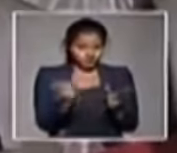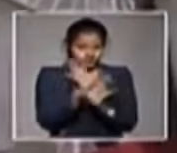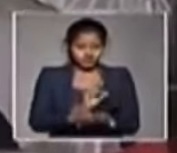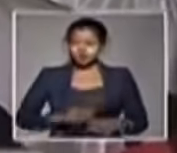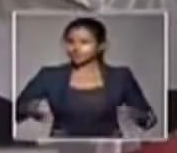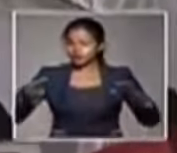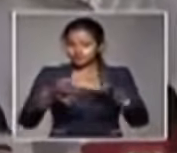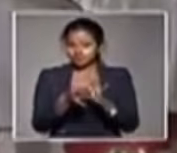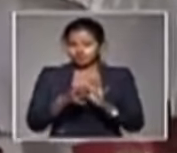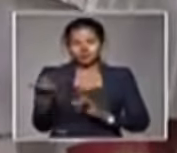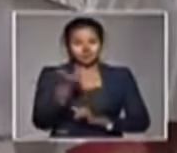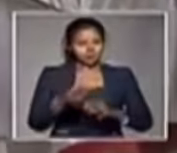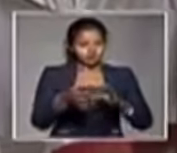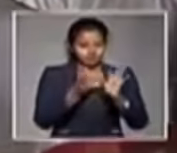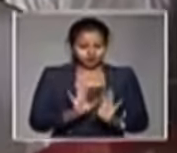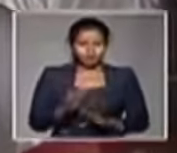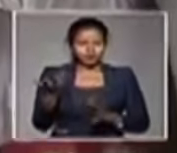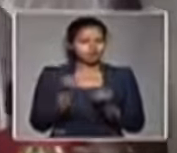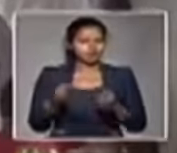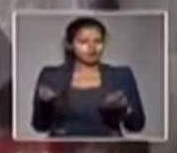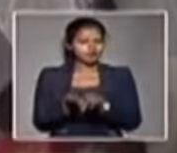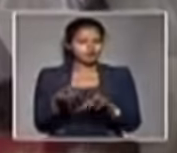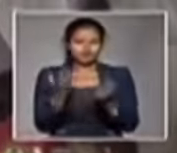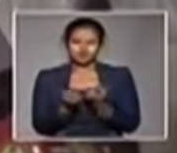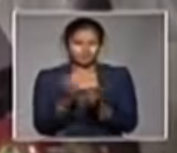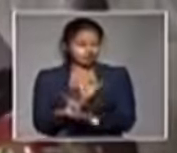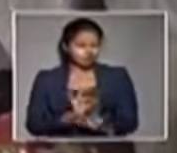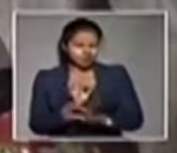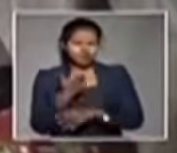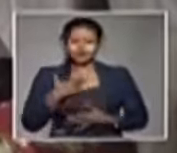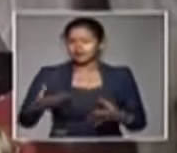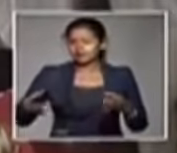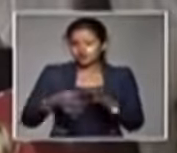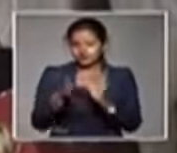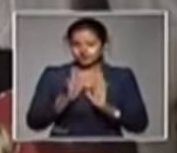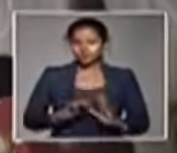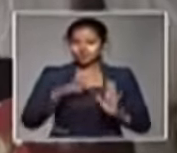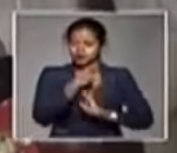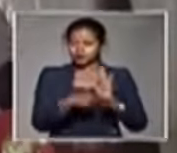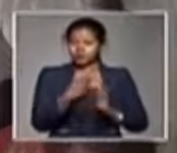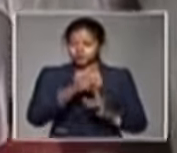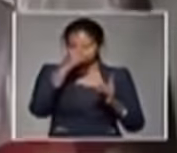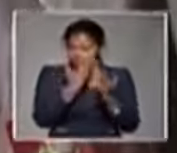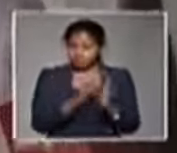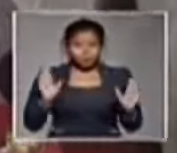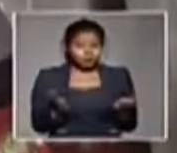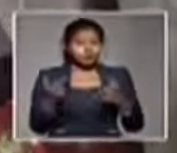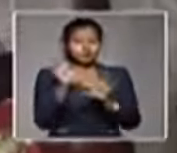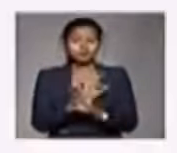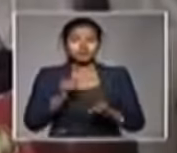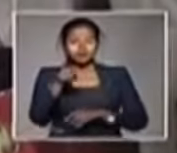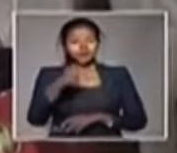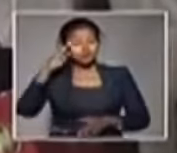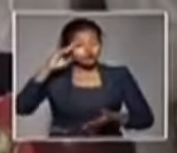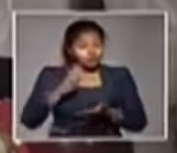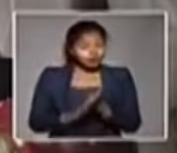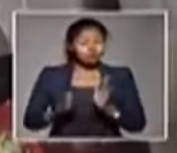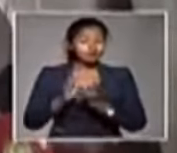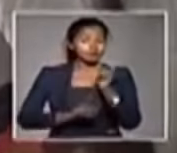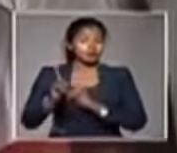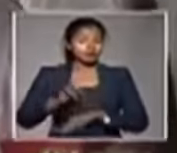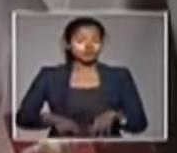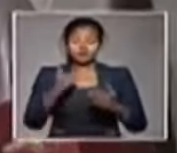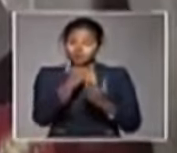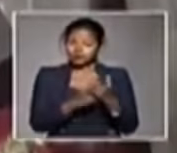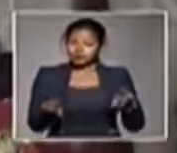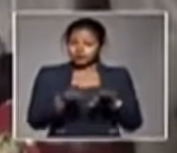us recently. There is no need to do that. They have not joined us to implement the country's policy because they were promised ministerial portfolios or